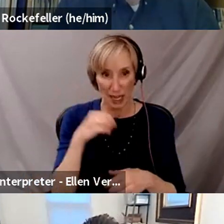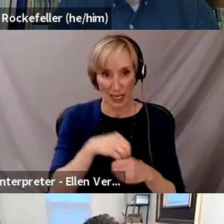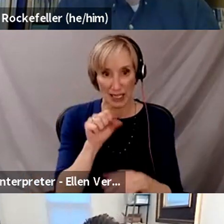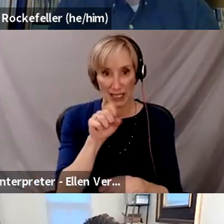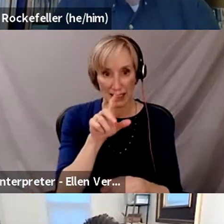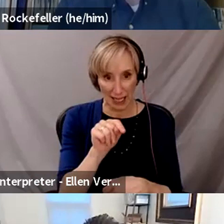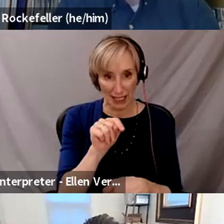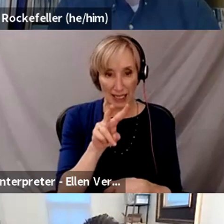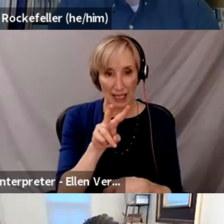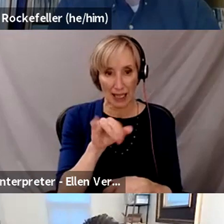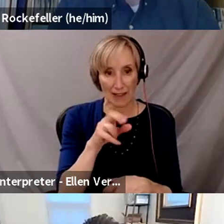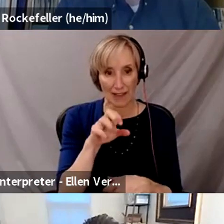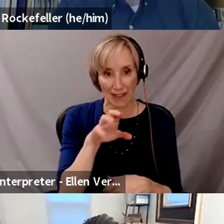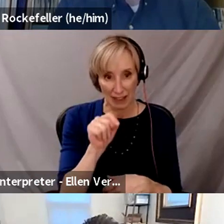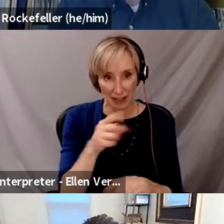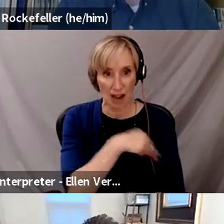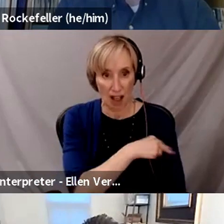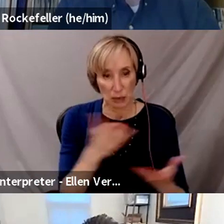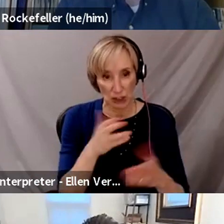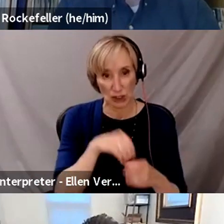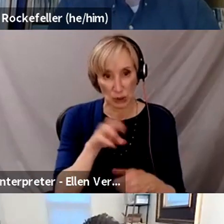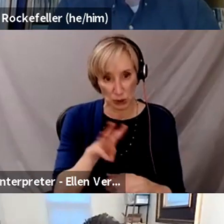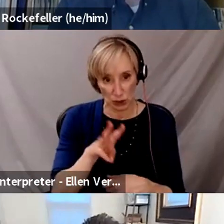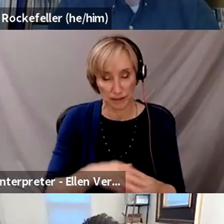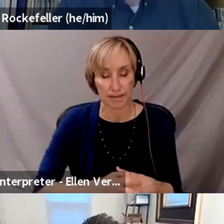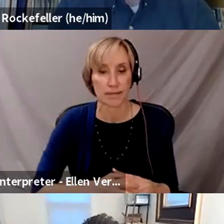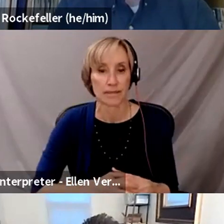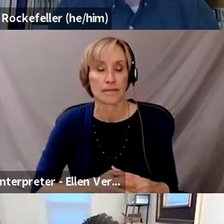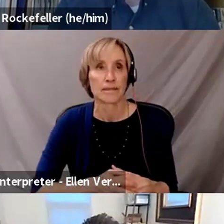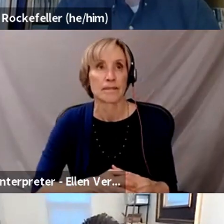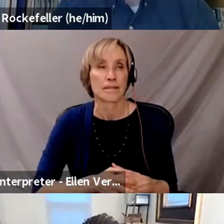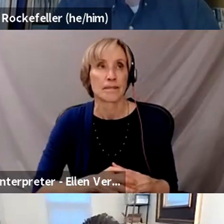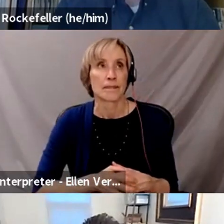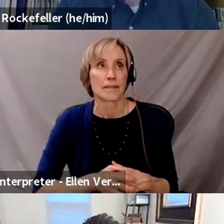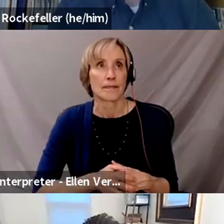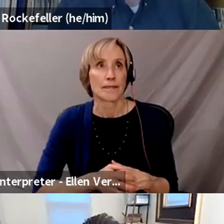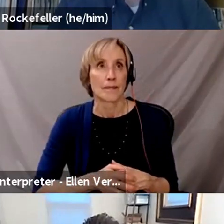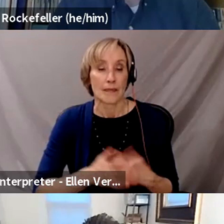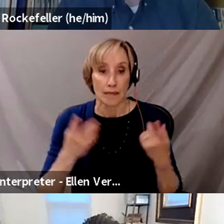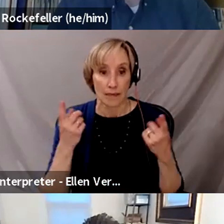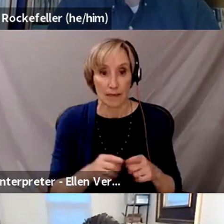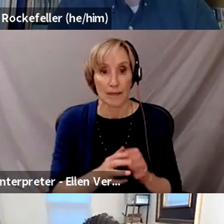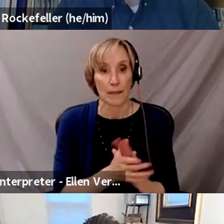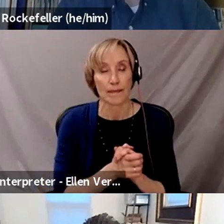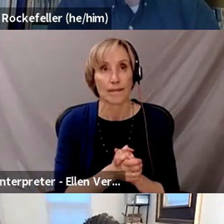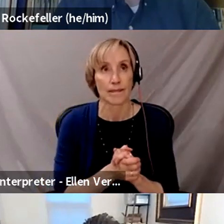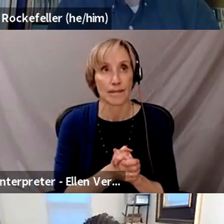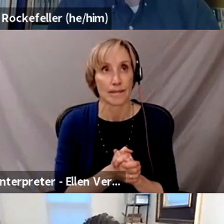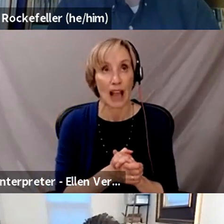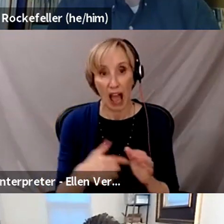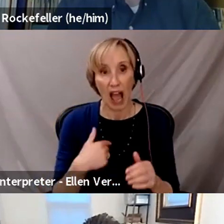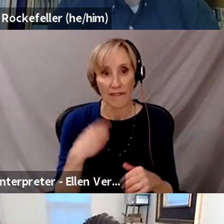here in Worcester, and the police, because of my mental health